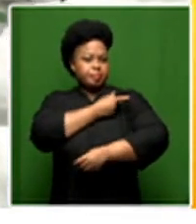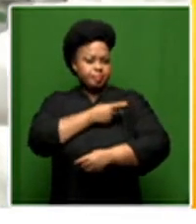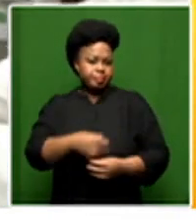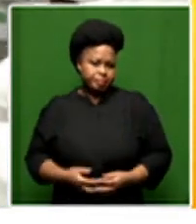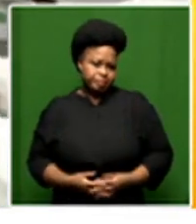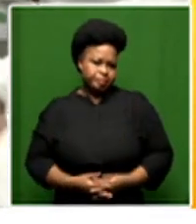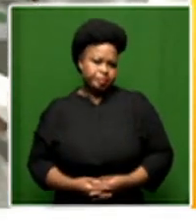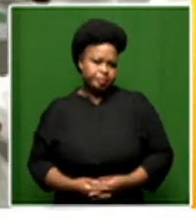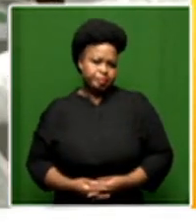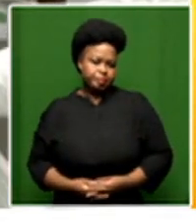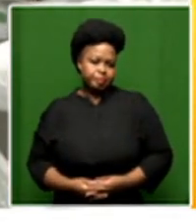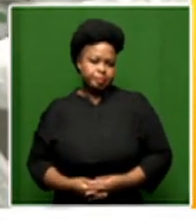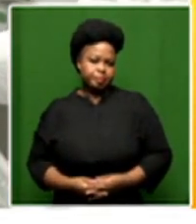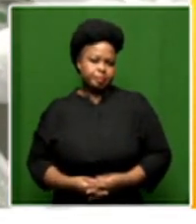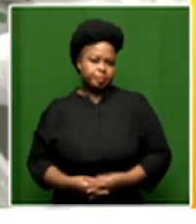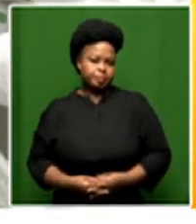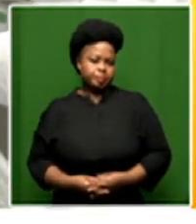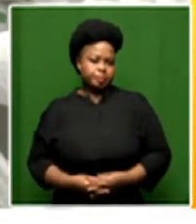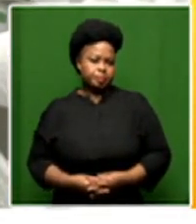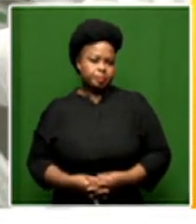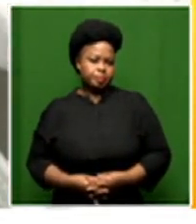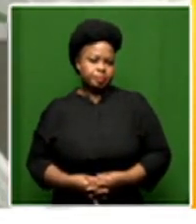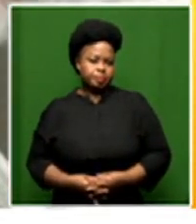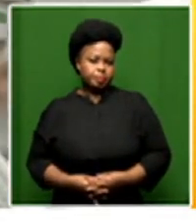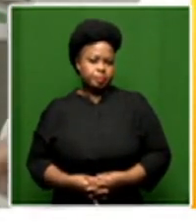beginning of that acquisition process?